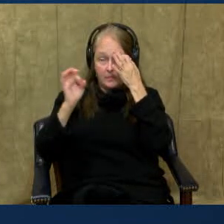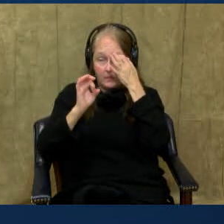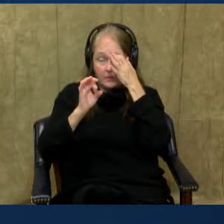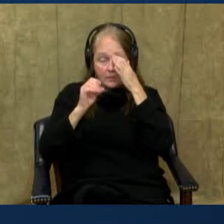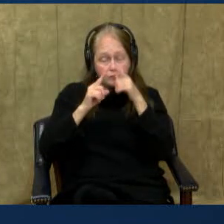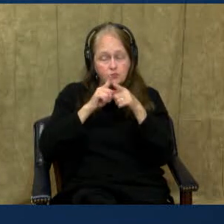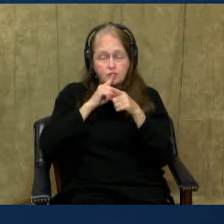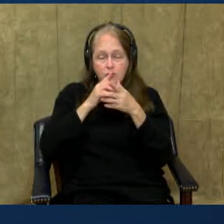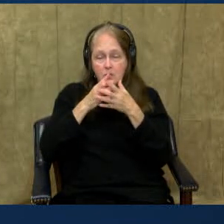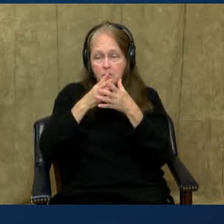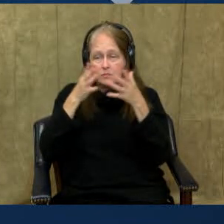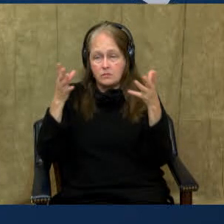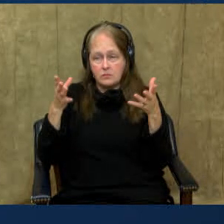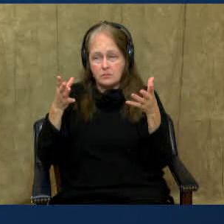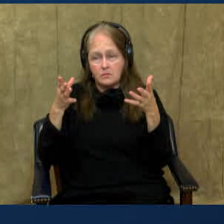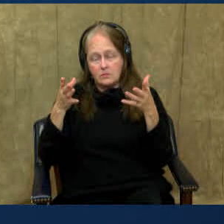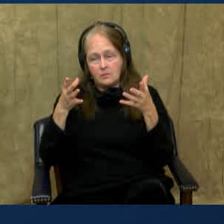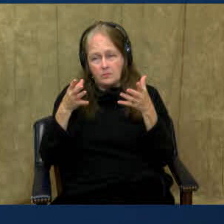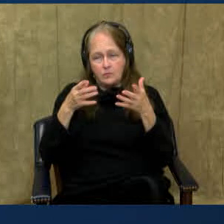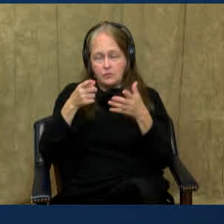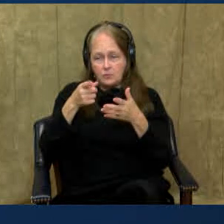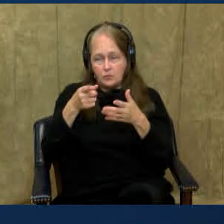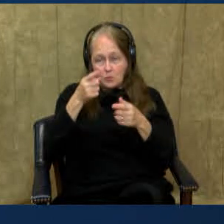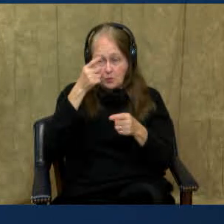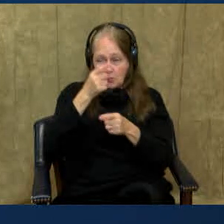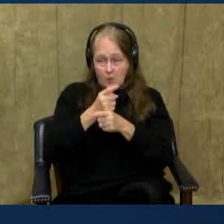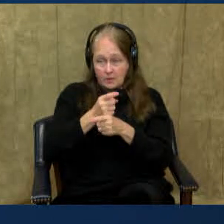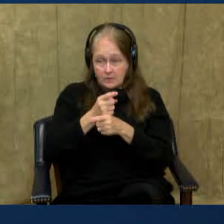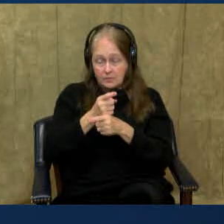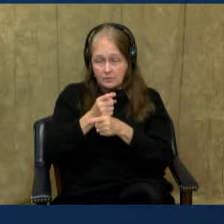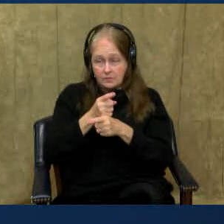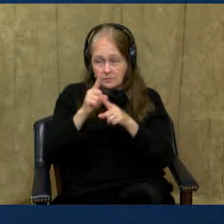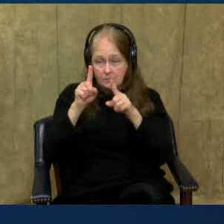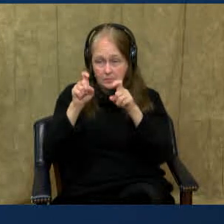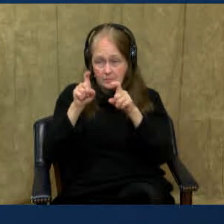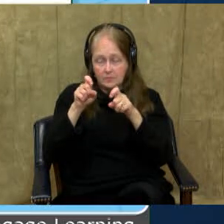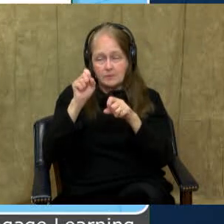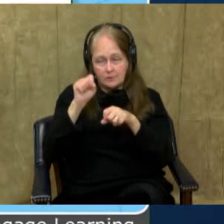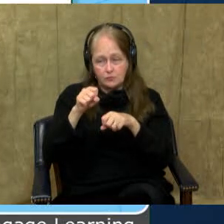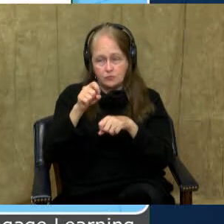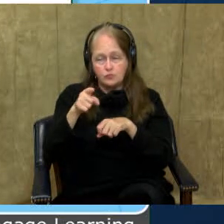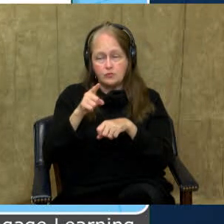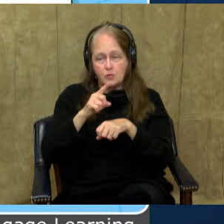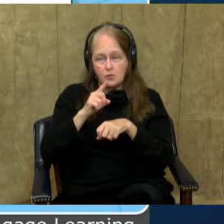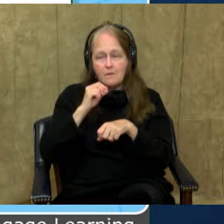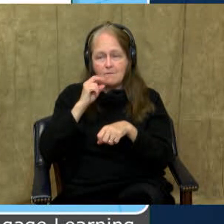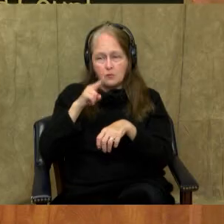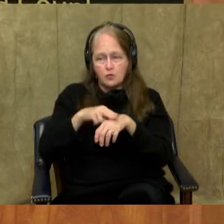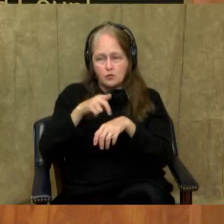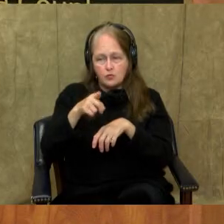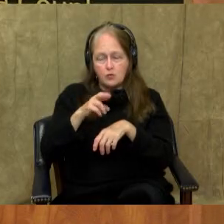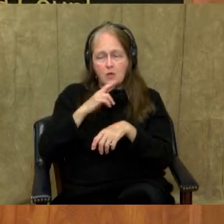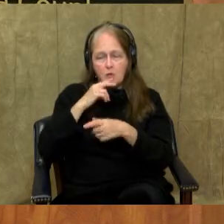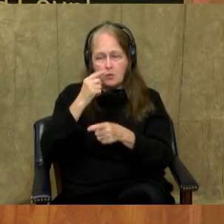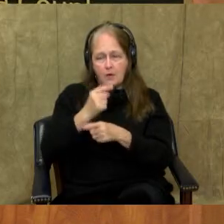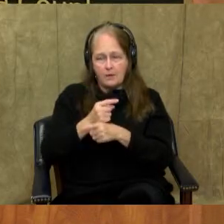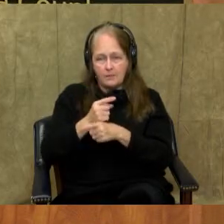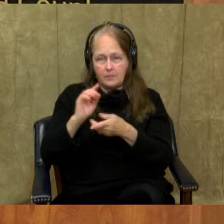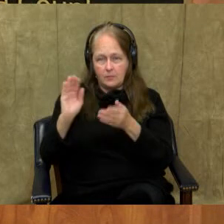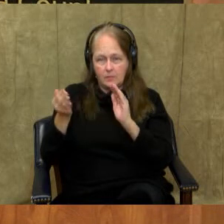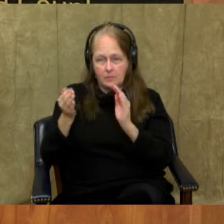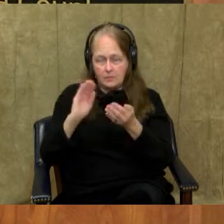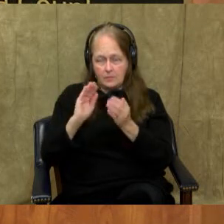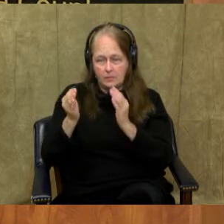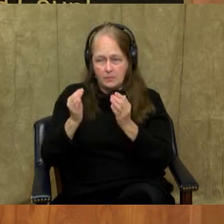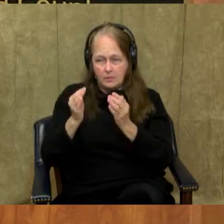on Earth. So, were you right? Of course you were. All right. And also, we can compare that